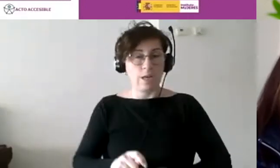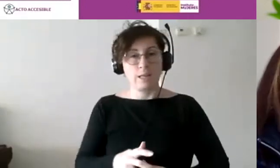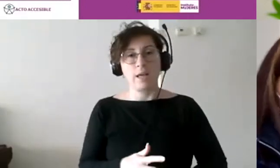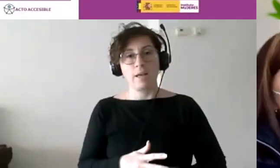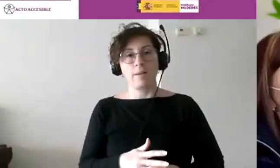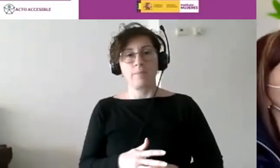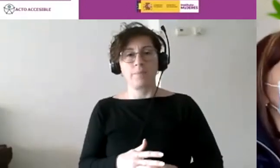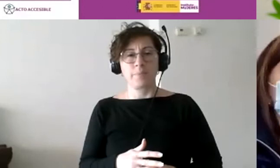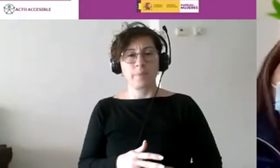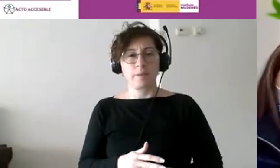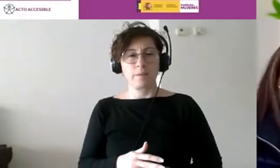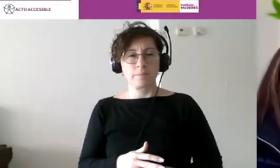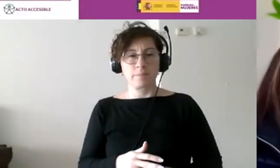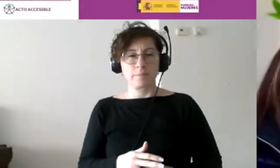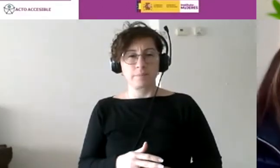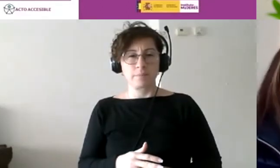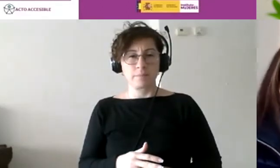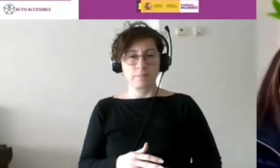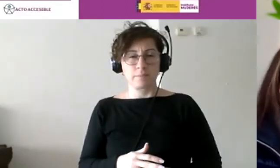I would like to give the floor to